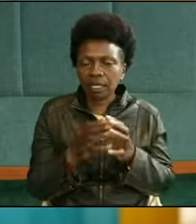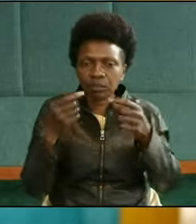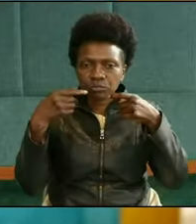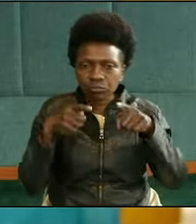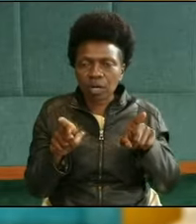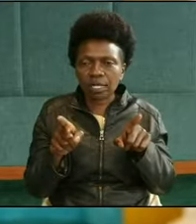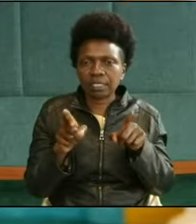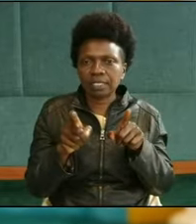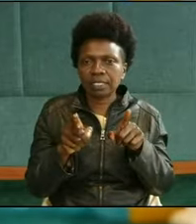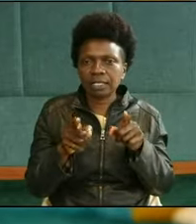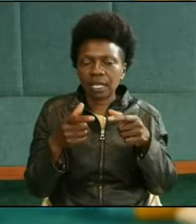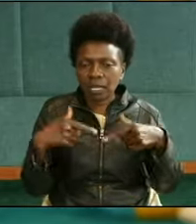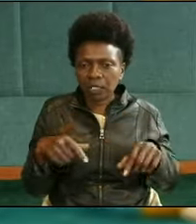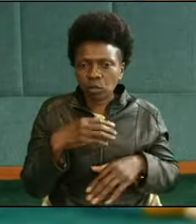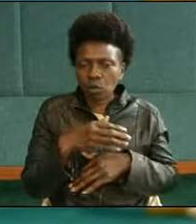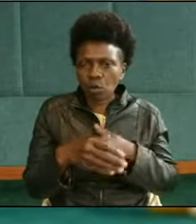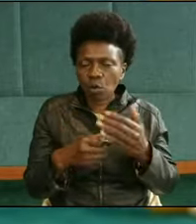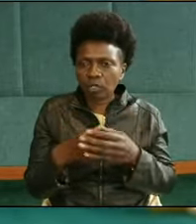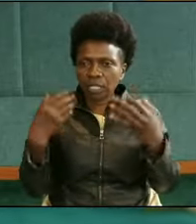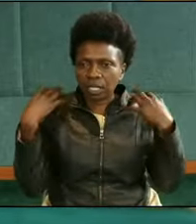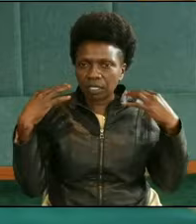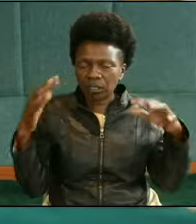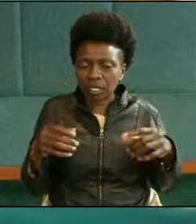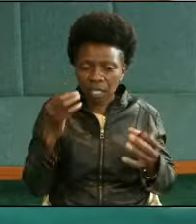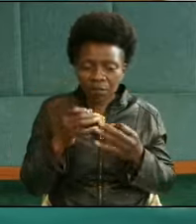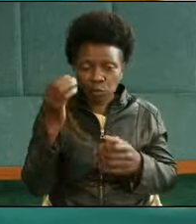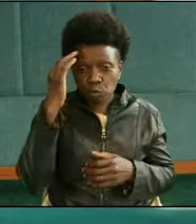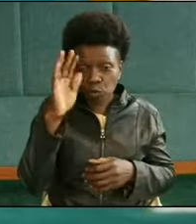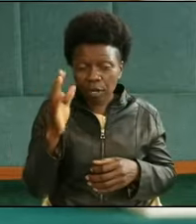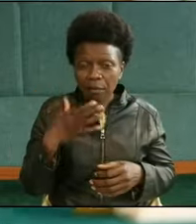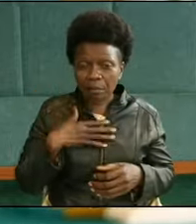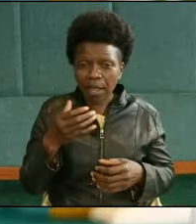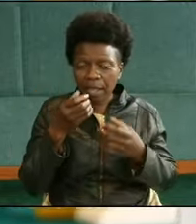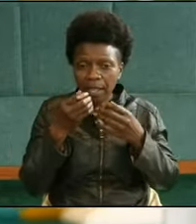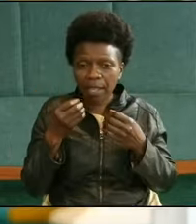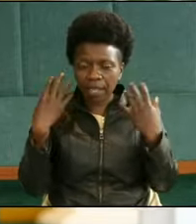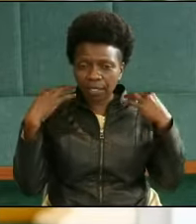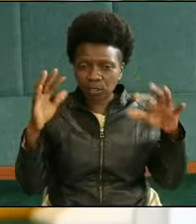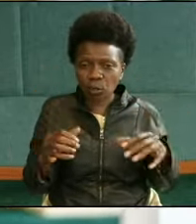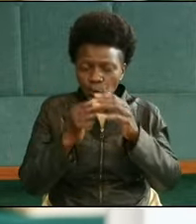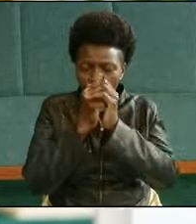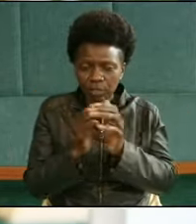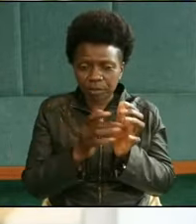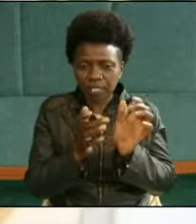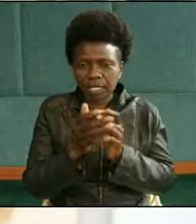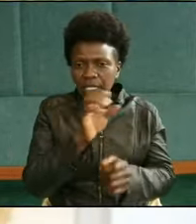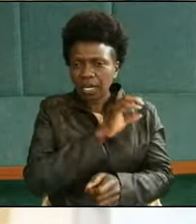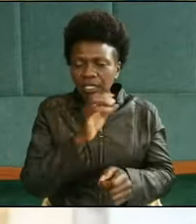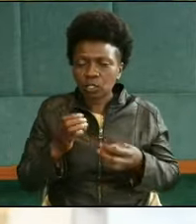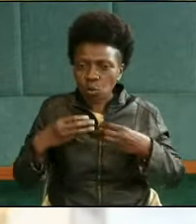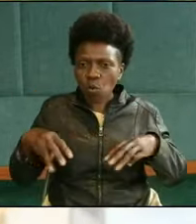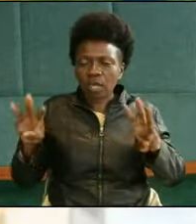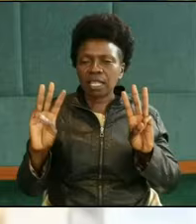pronounces, "Let all my angels, if you know you are my angel, worship Jesus Christ. He is